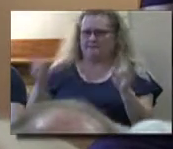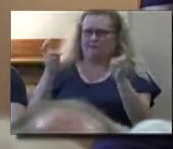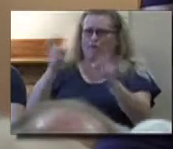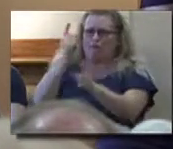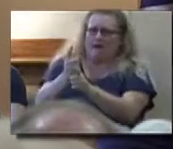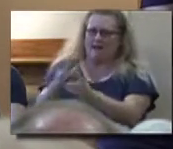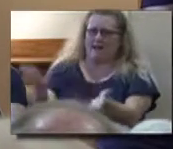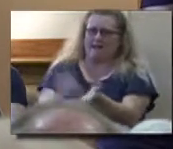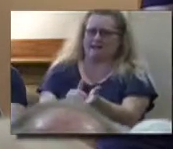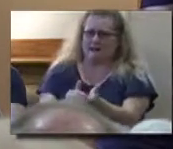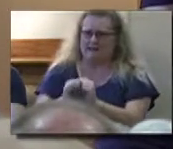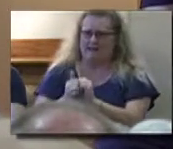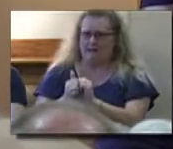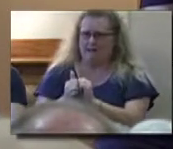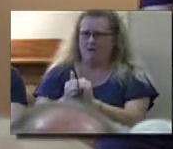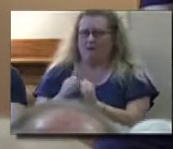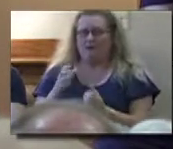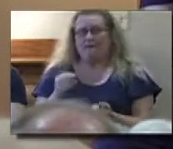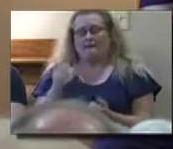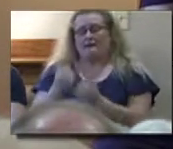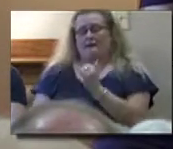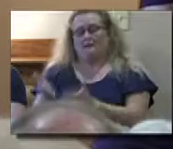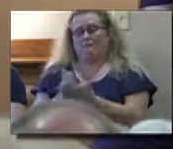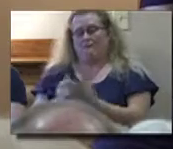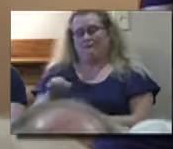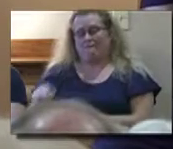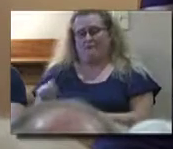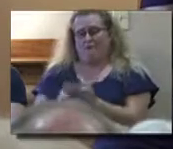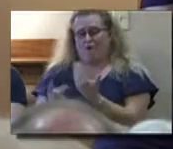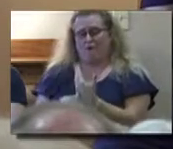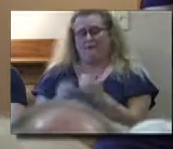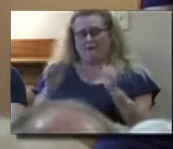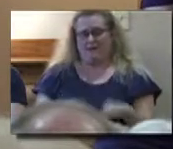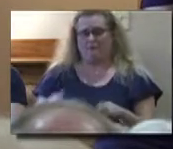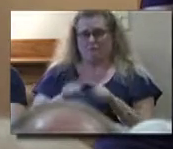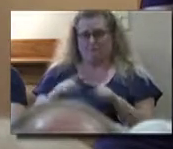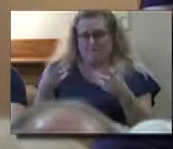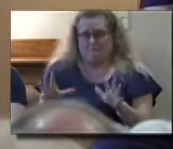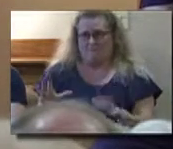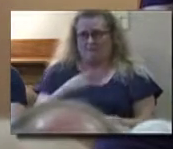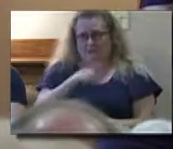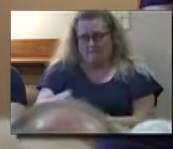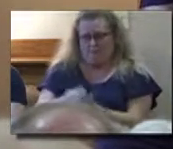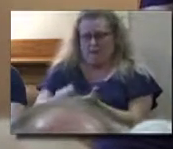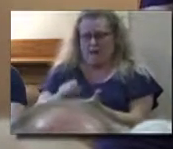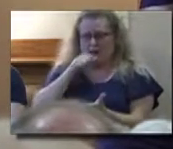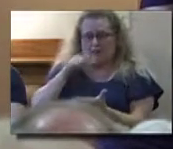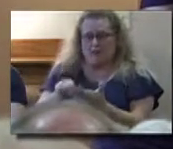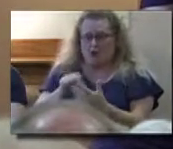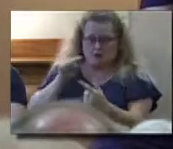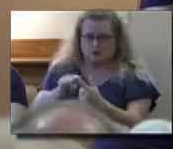And the final part of the program, in order to graduate, they have to write a letter to the victim.